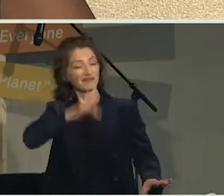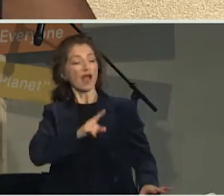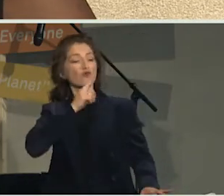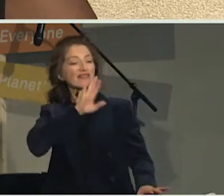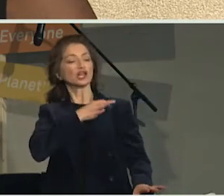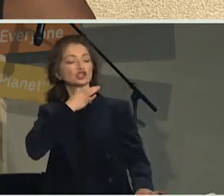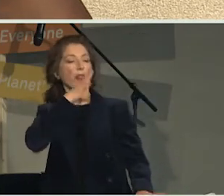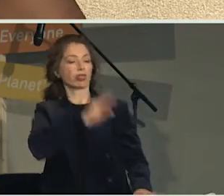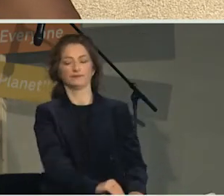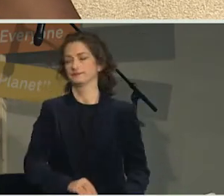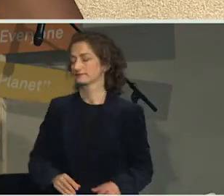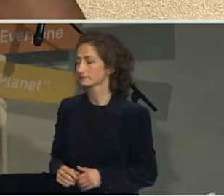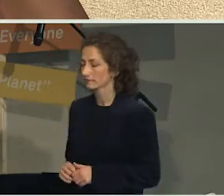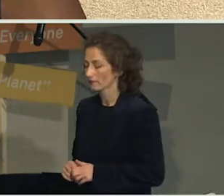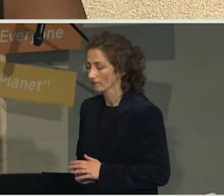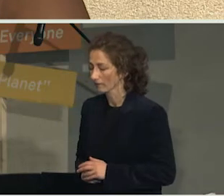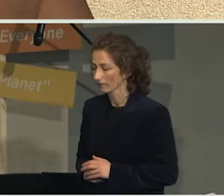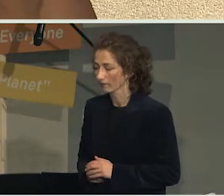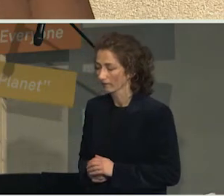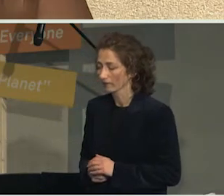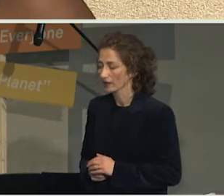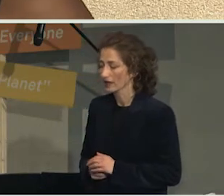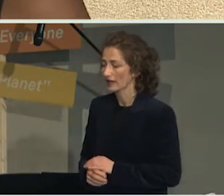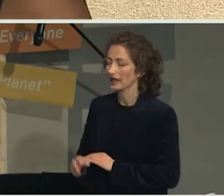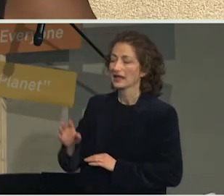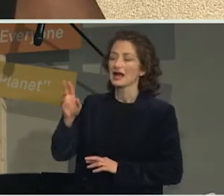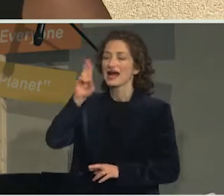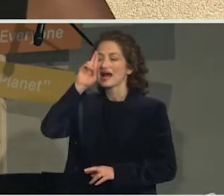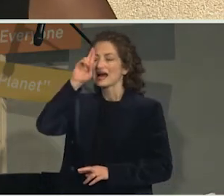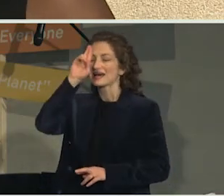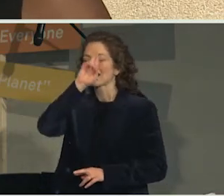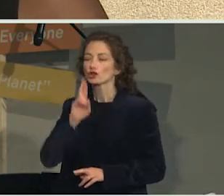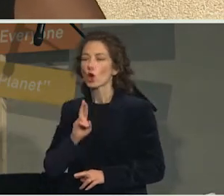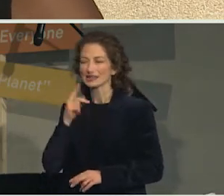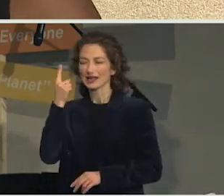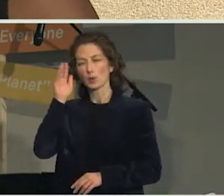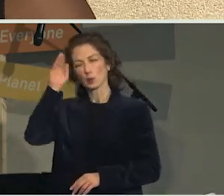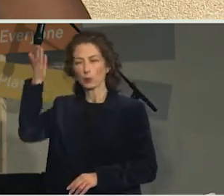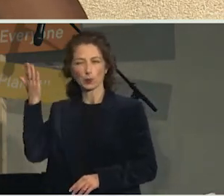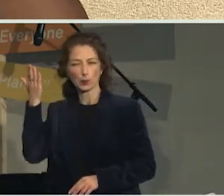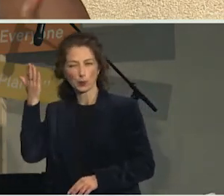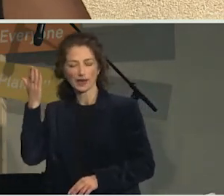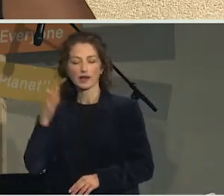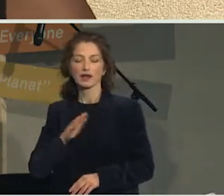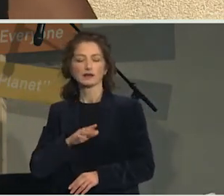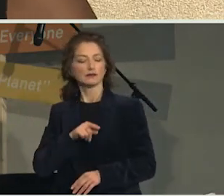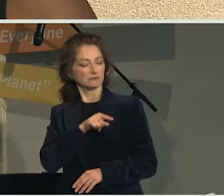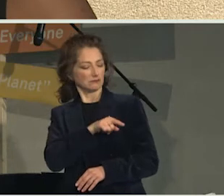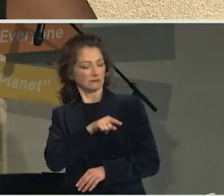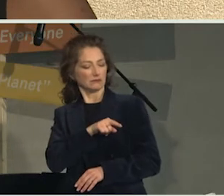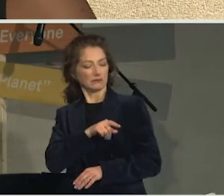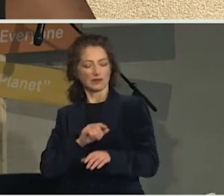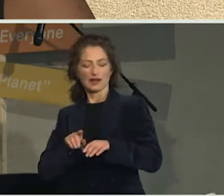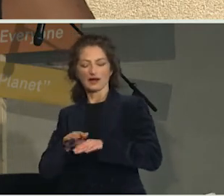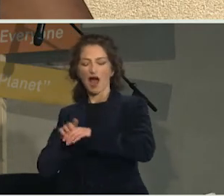Problems are purportedly solved by severing the rhetorical tongues of those who would denounce the realities in which marginalized